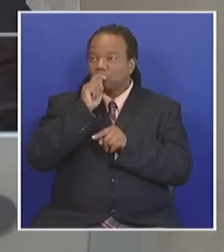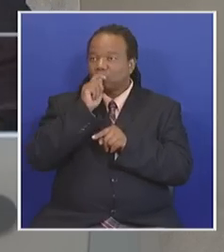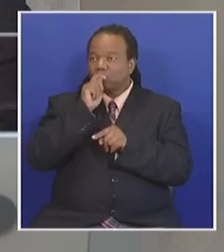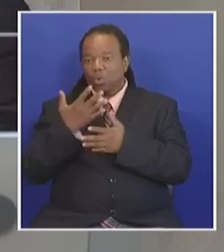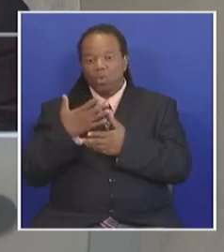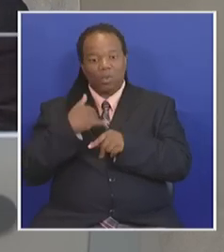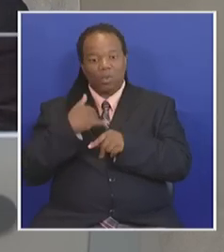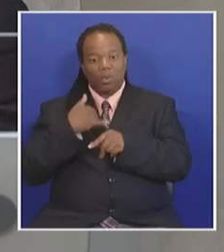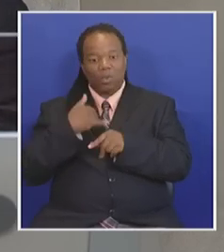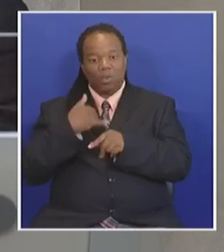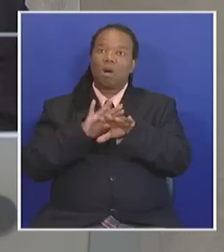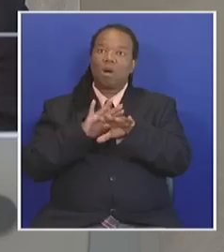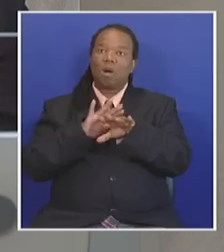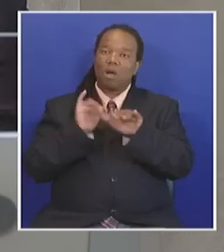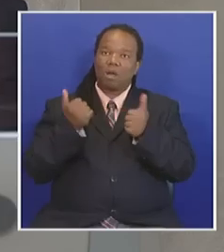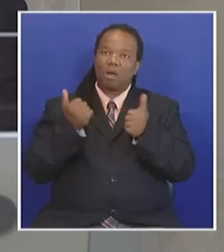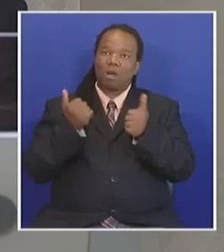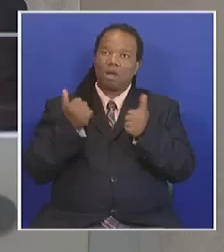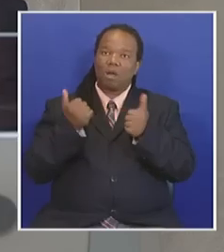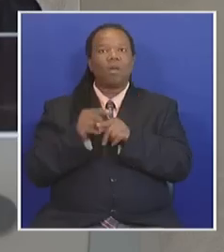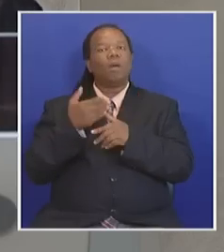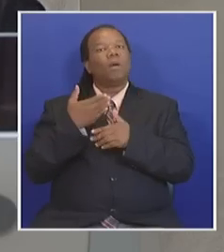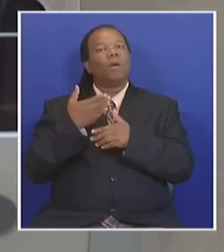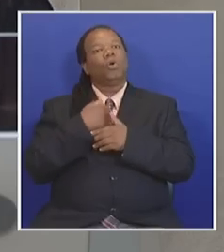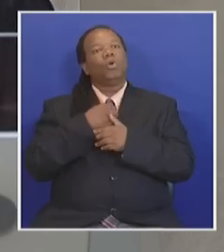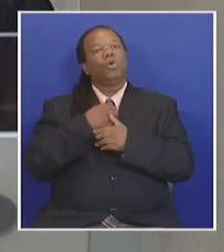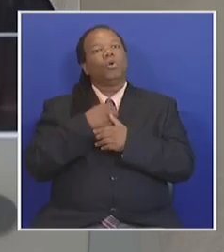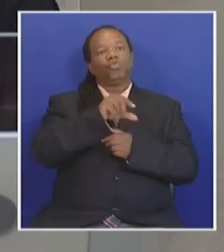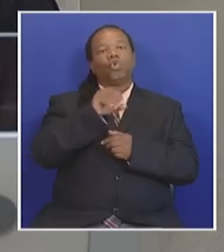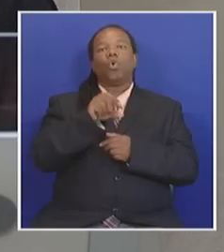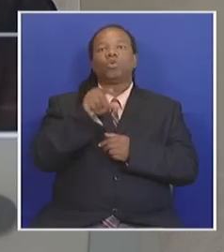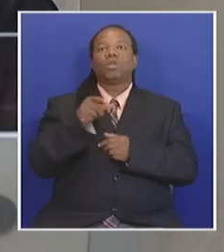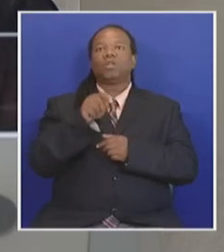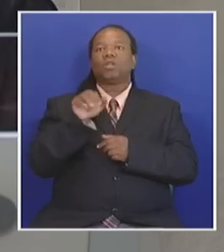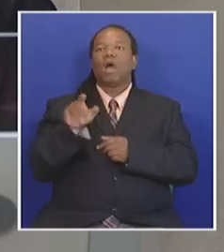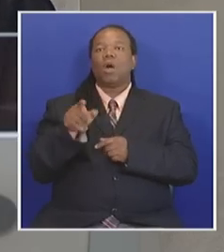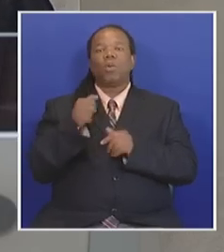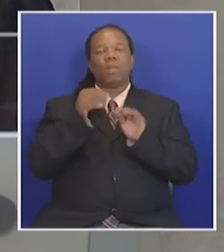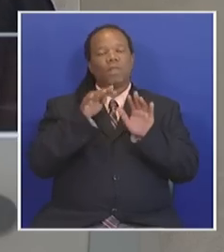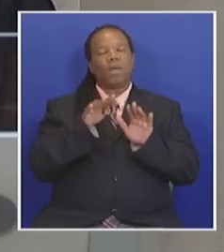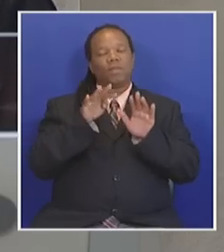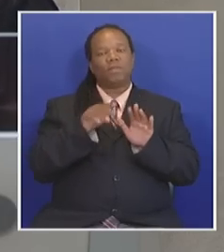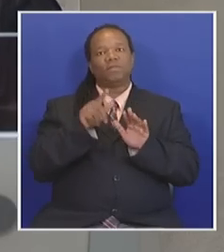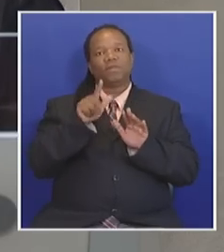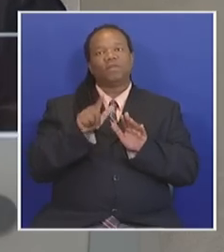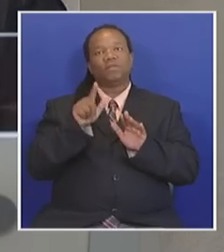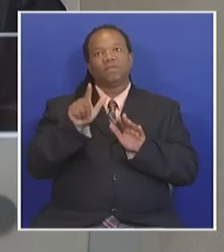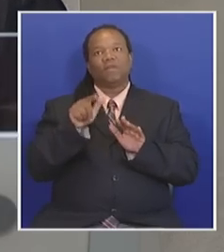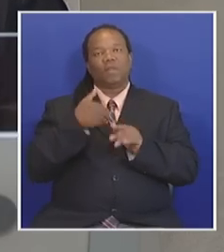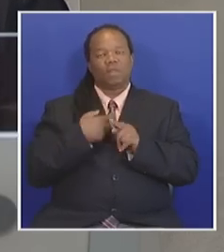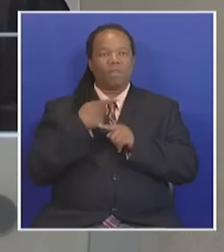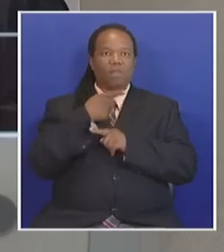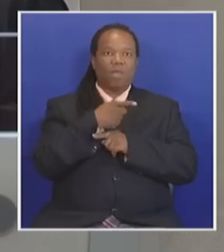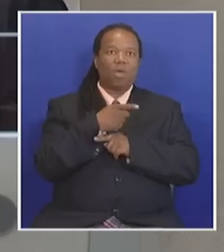privilege. Speaking at Georgetown University on January 27, 1987, the late ANC President Oliver Tambo